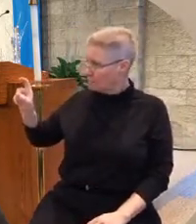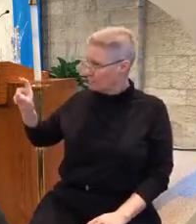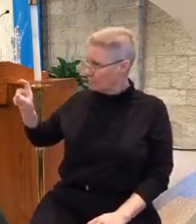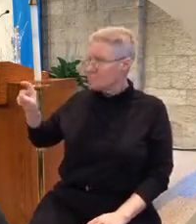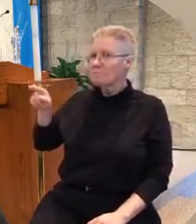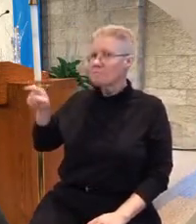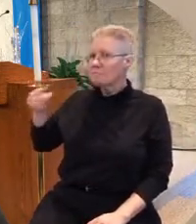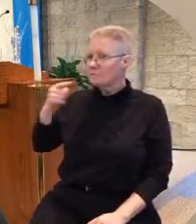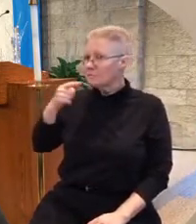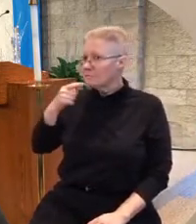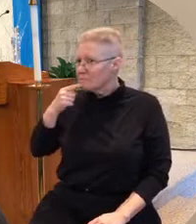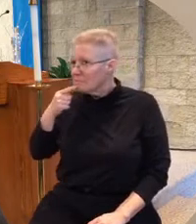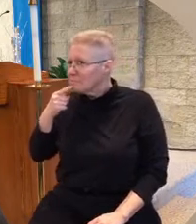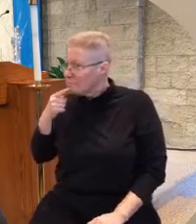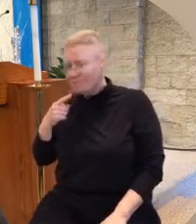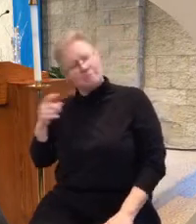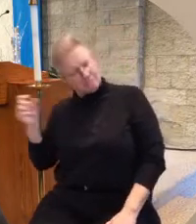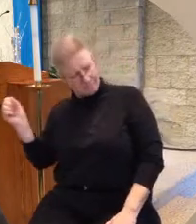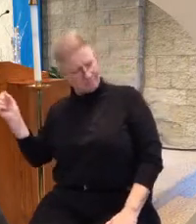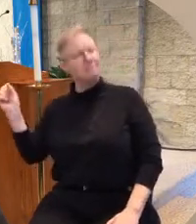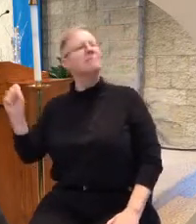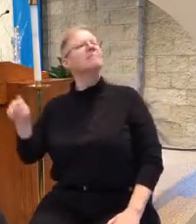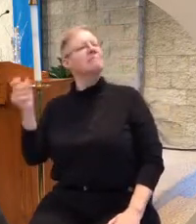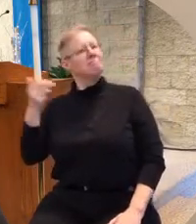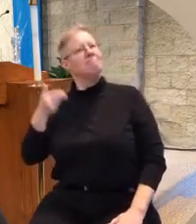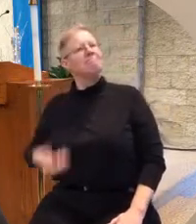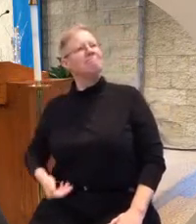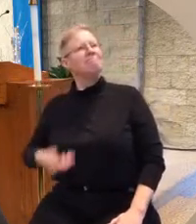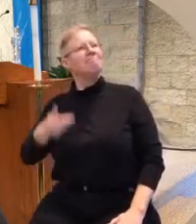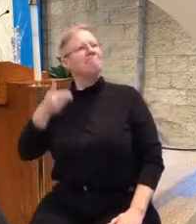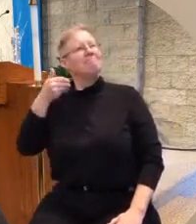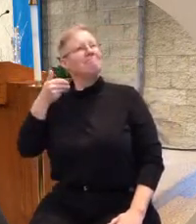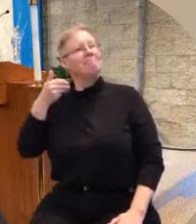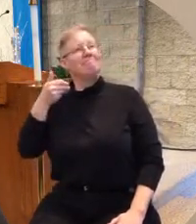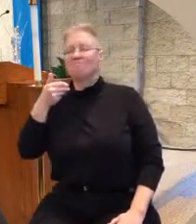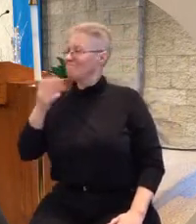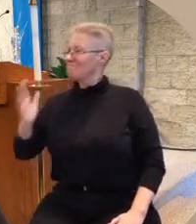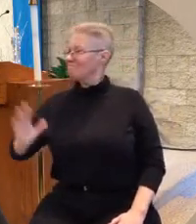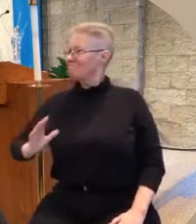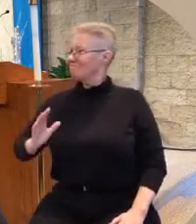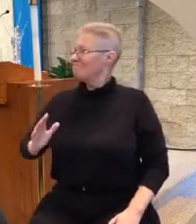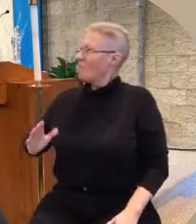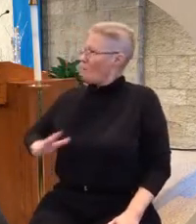He said, "Yes, I am," and the well-dressed man